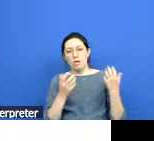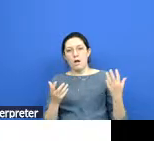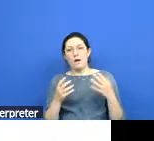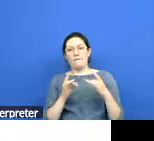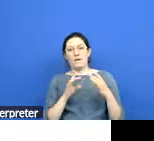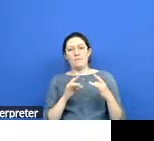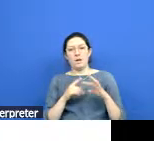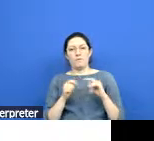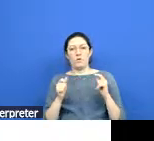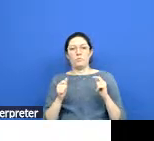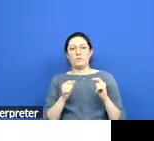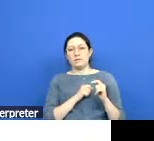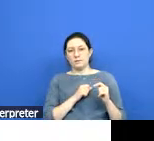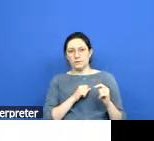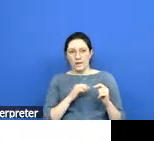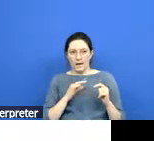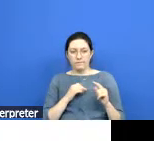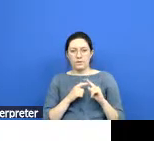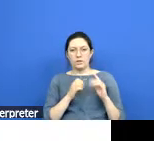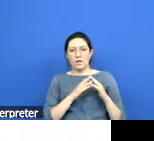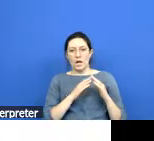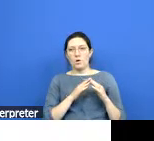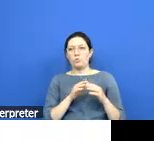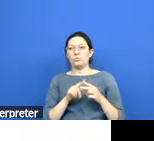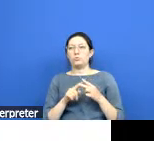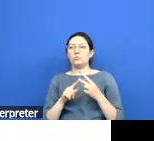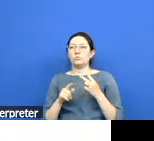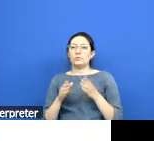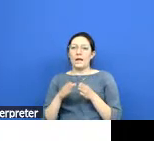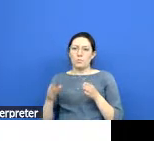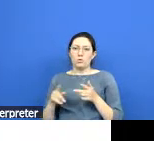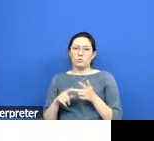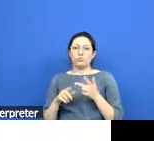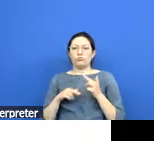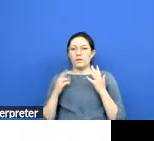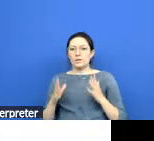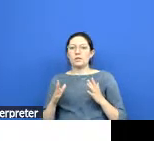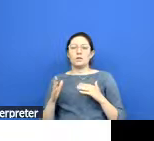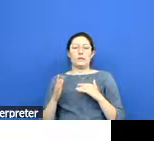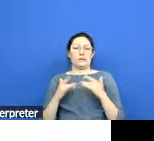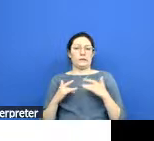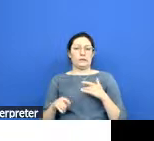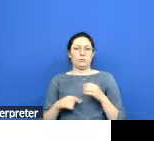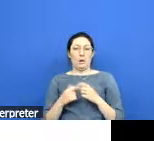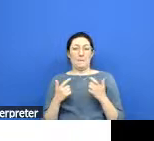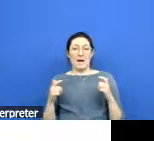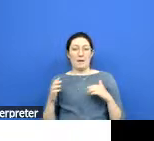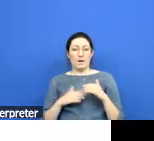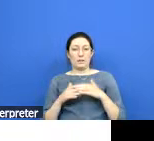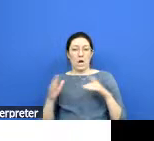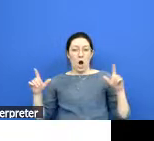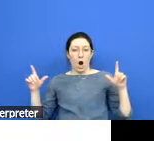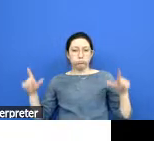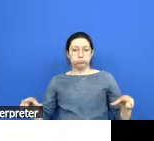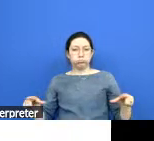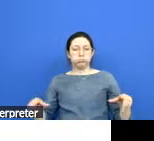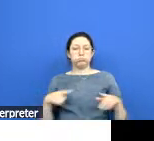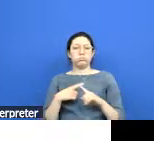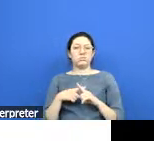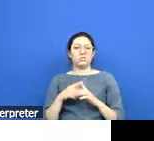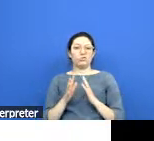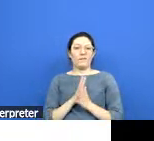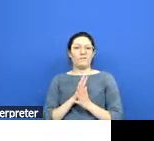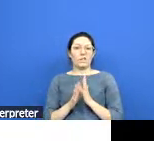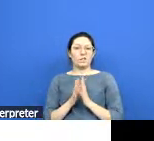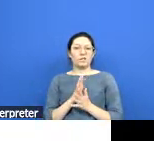residents, other surrounding neighbors, on obviously the concern of a building of that size, and also traffic with